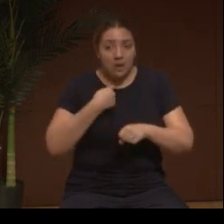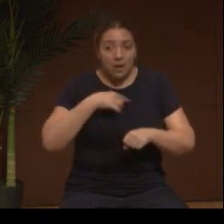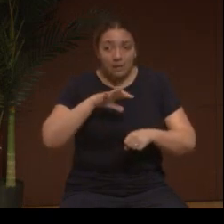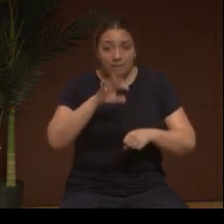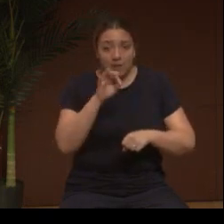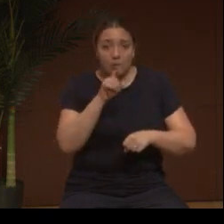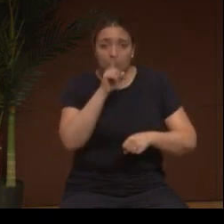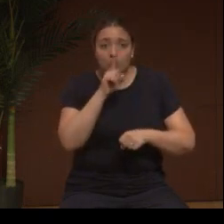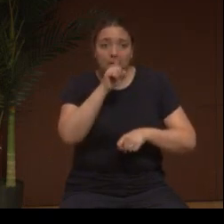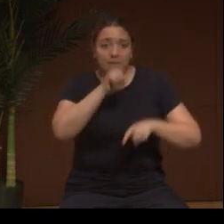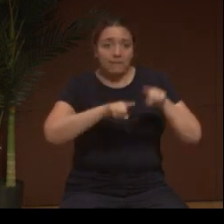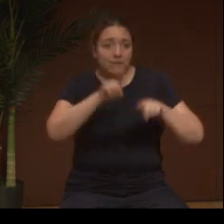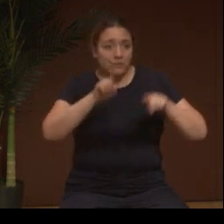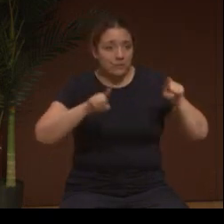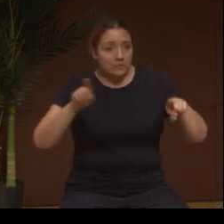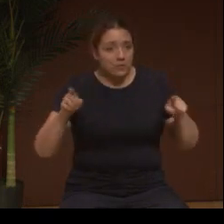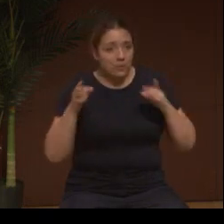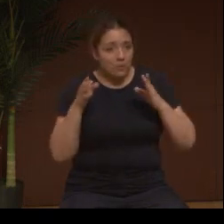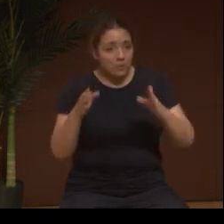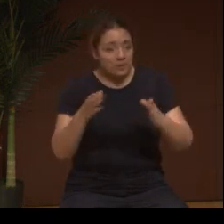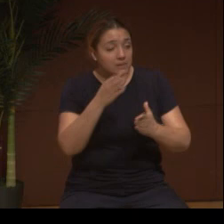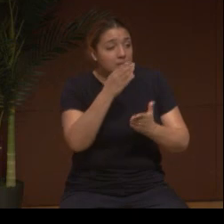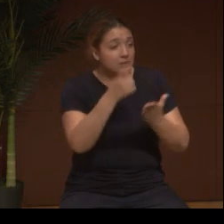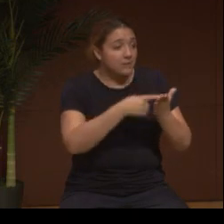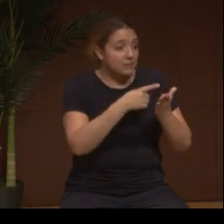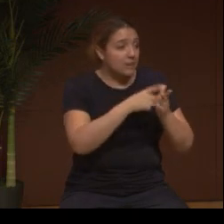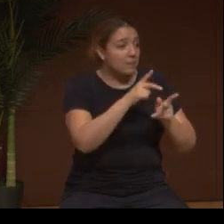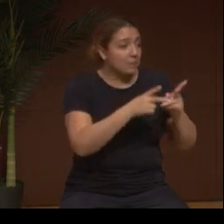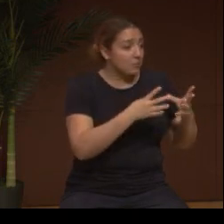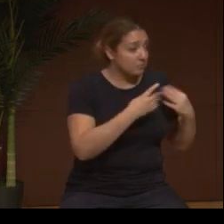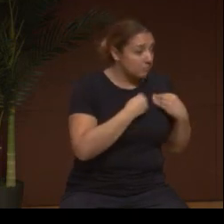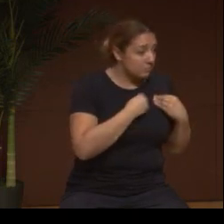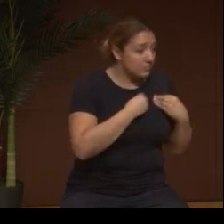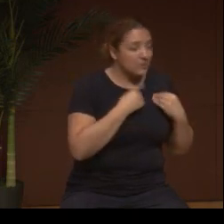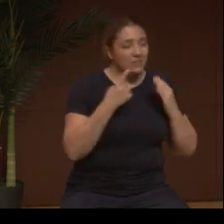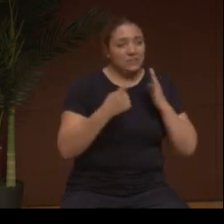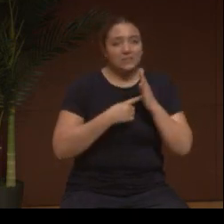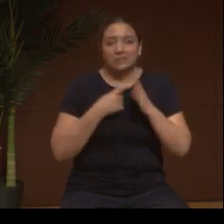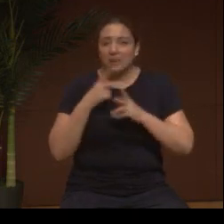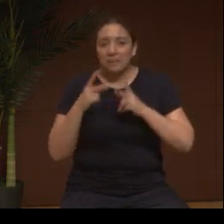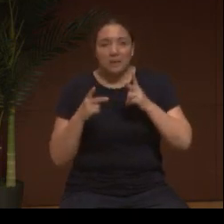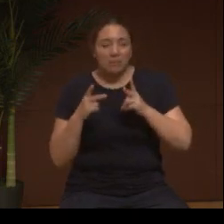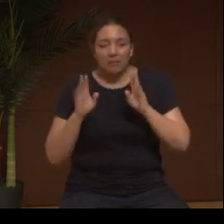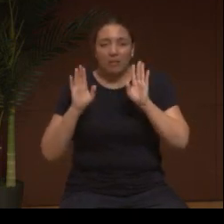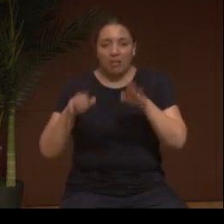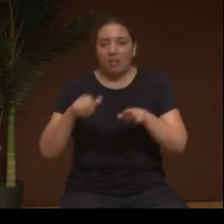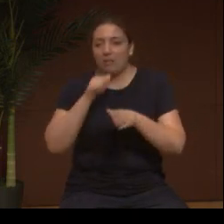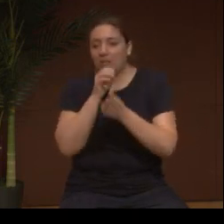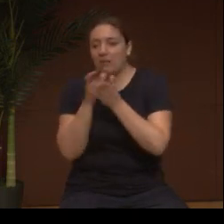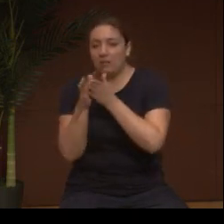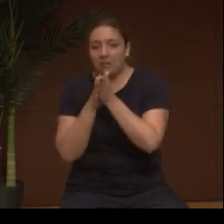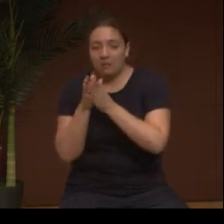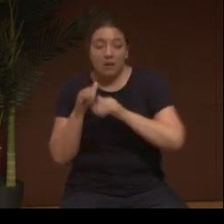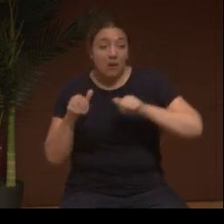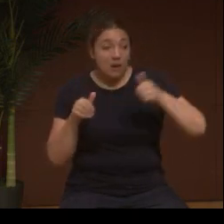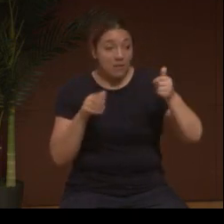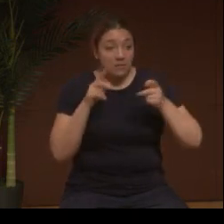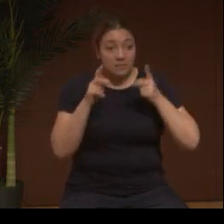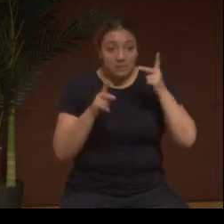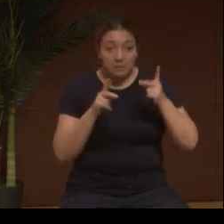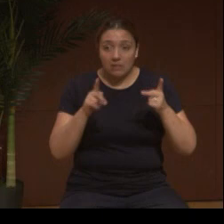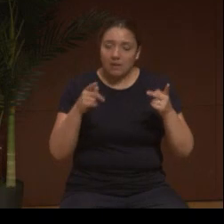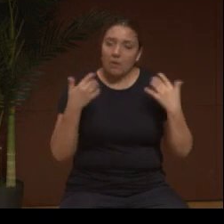there's a variety of ways. Sometimes people accept it, sometimes people realize they're not that interested, and other times it gives people a sort of a